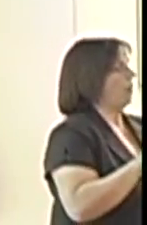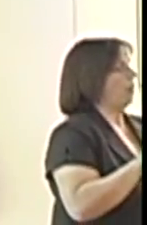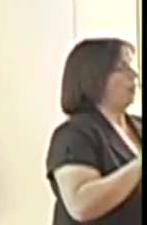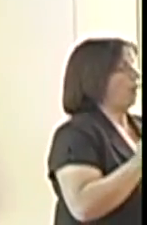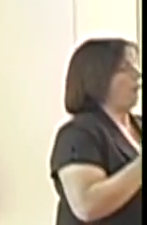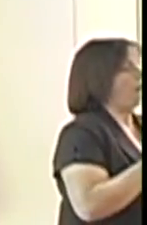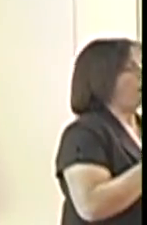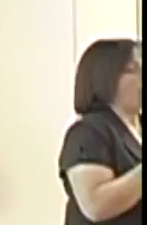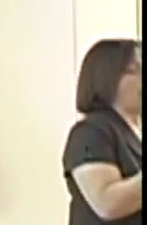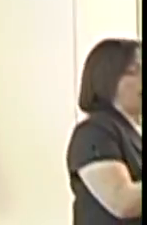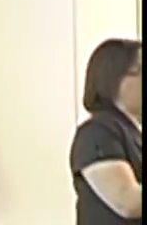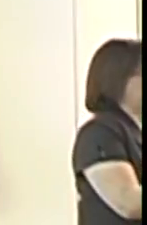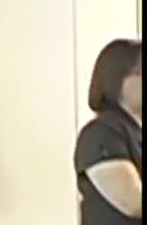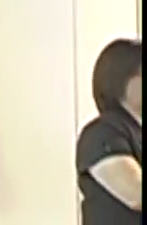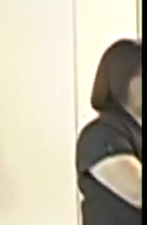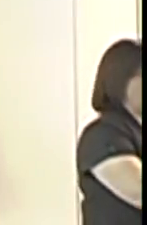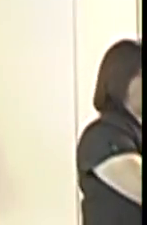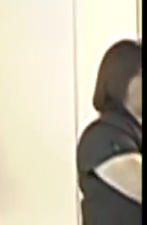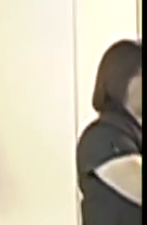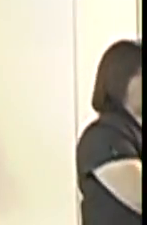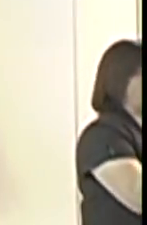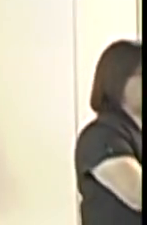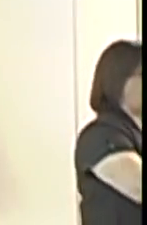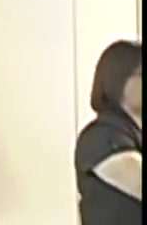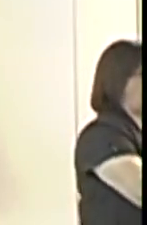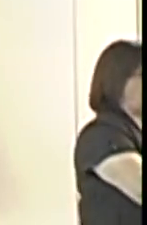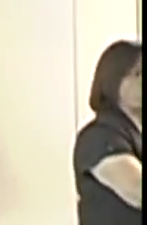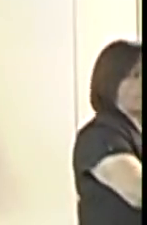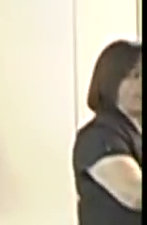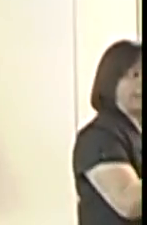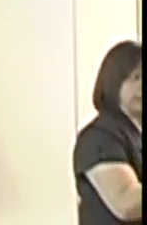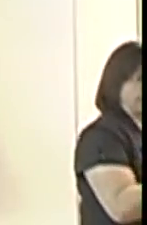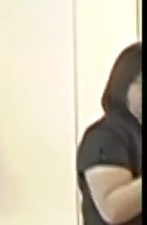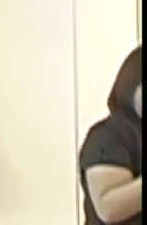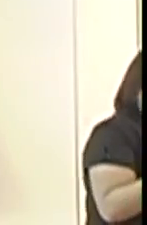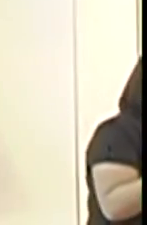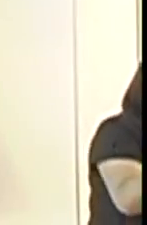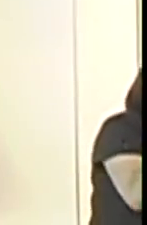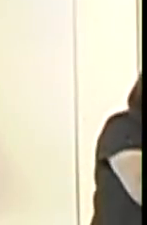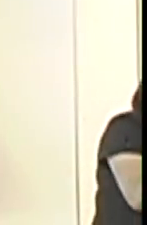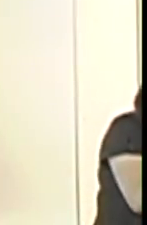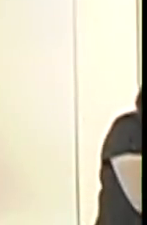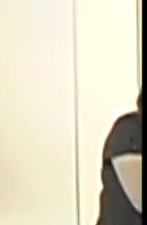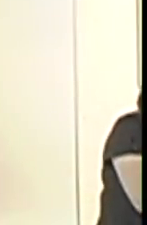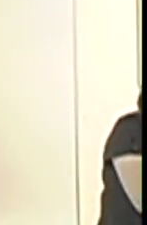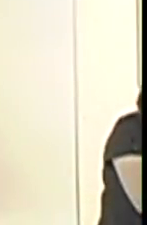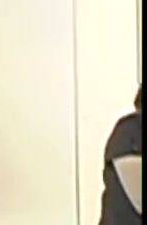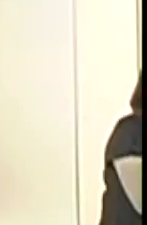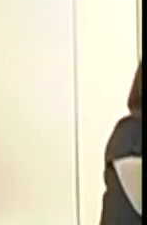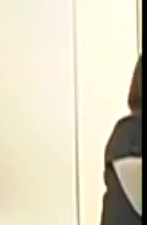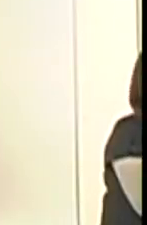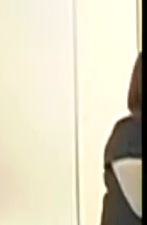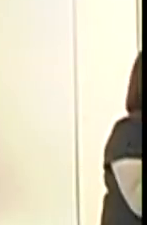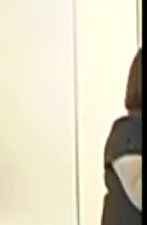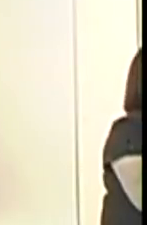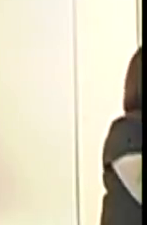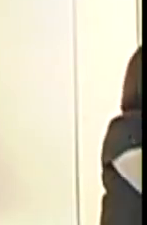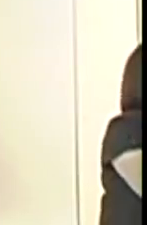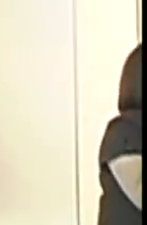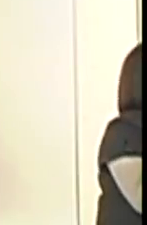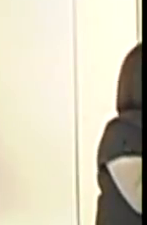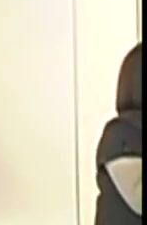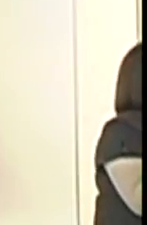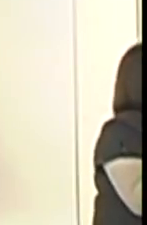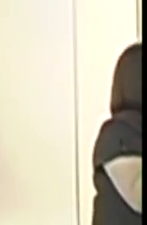particular articulator, and generally when they omit that articulation, this is when a sign involves